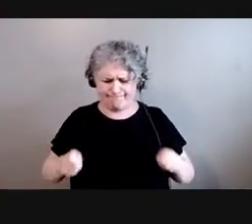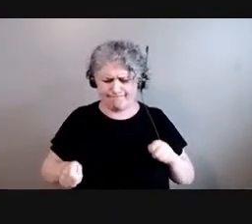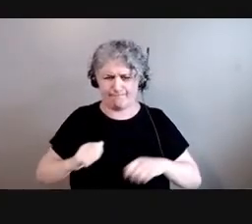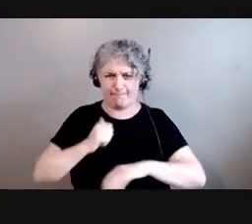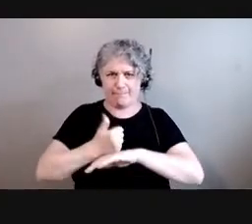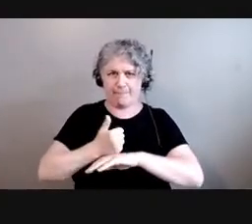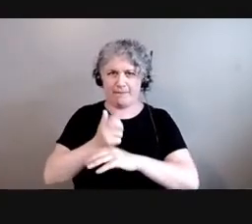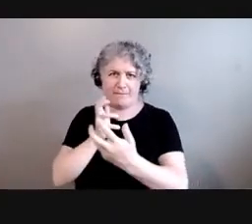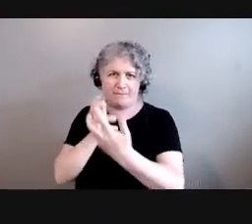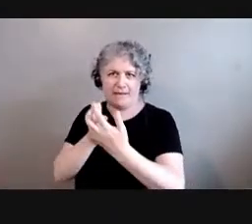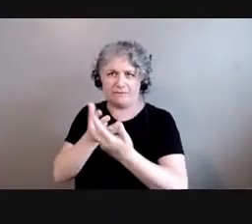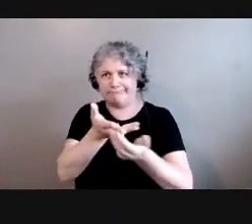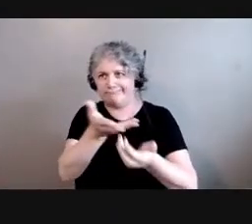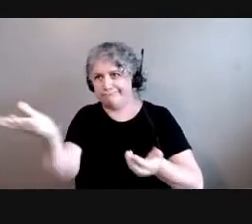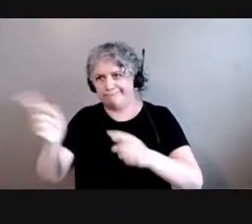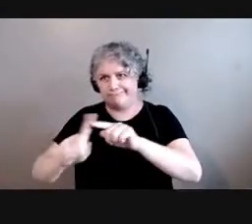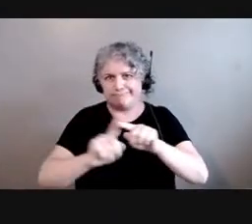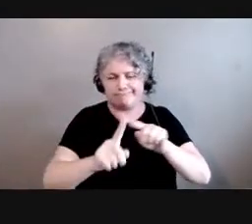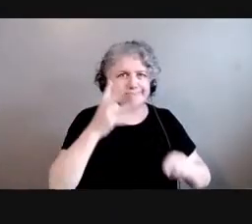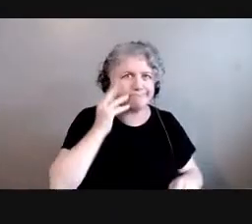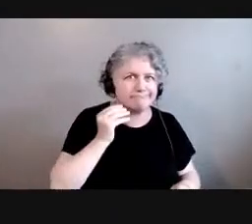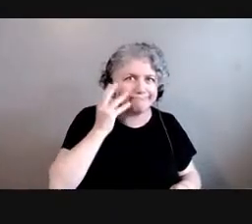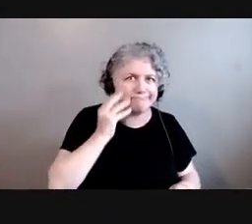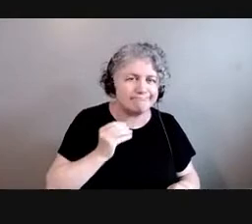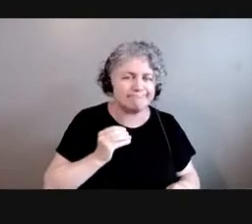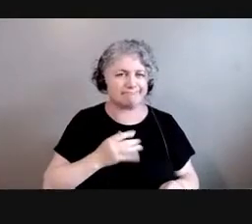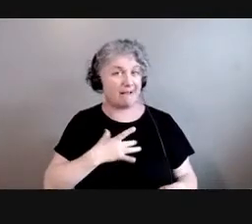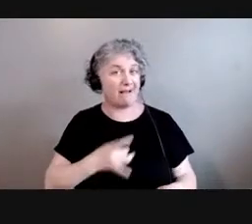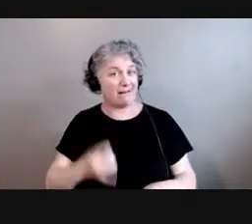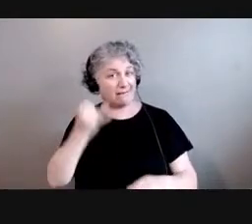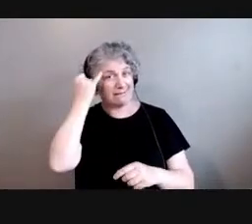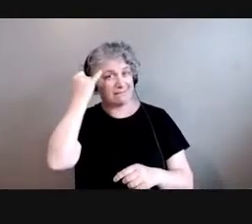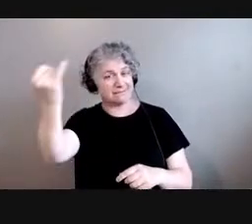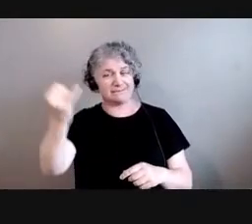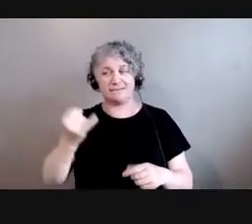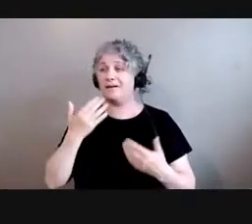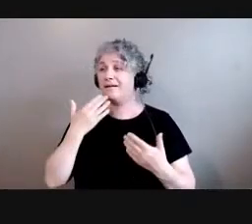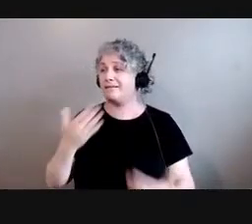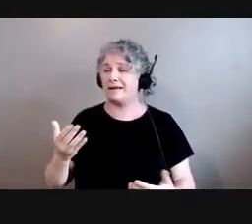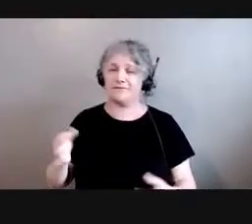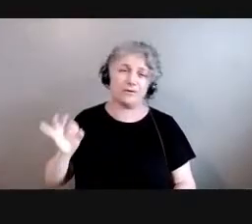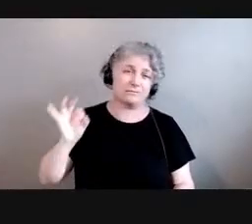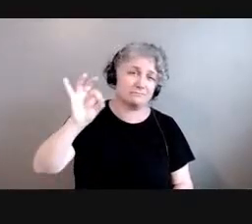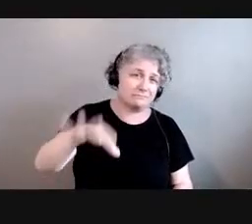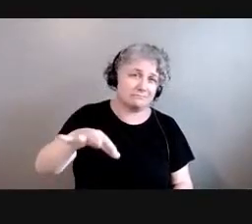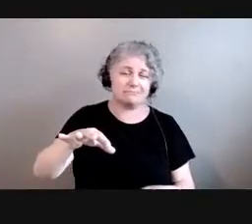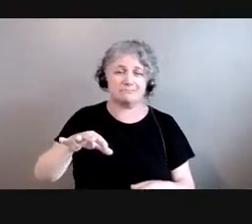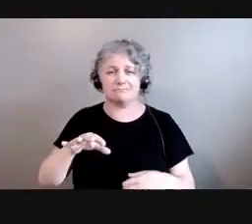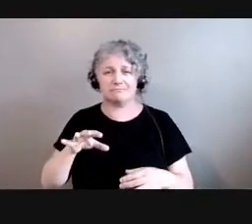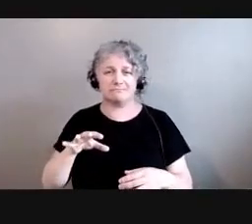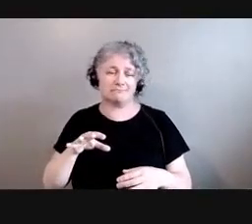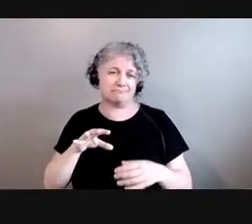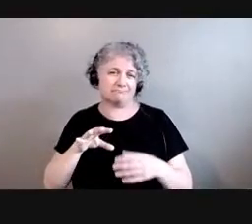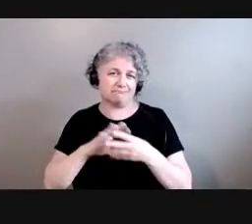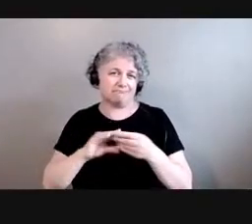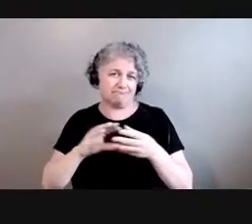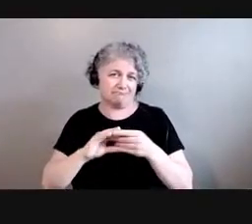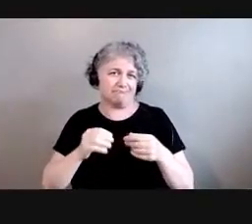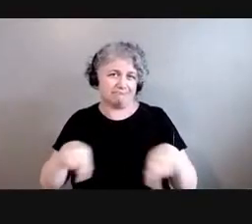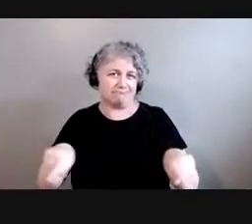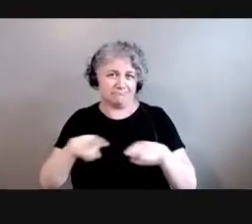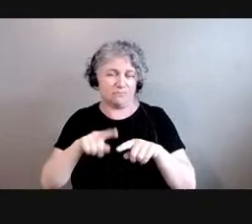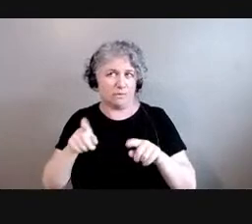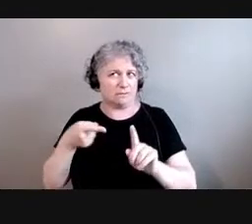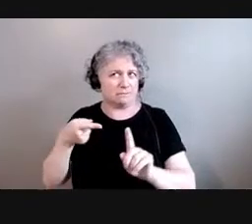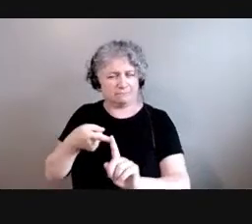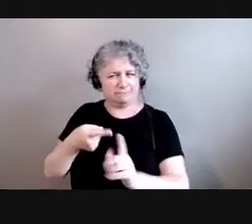the types of experiences you were looking to have. So thank you, Richard, for kind of bringing that into the conversation. I think we might come back